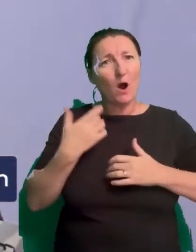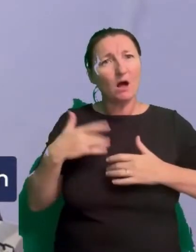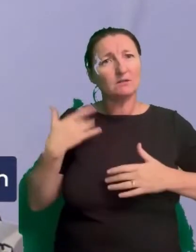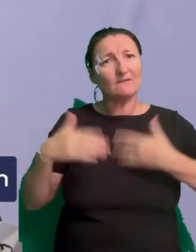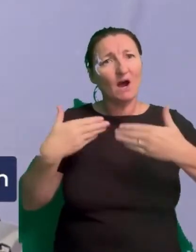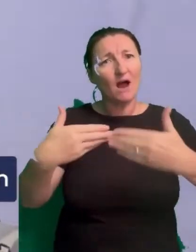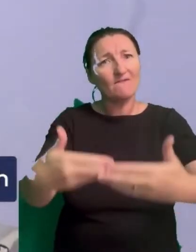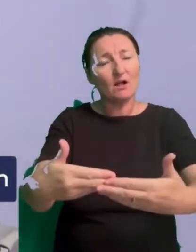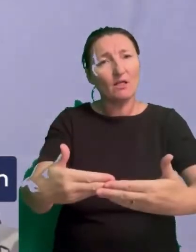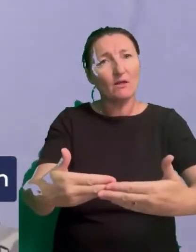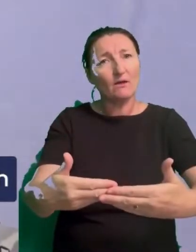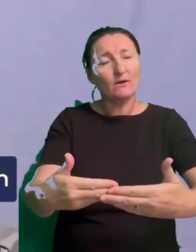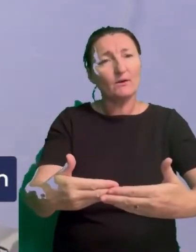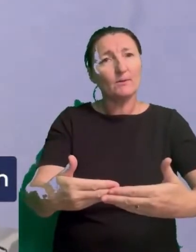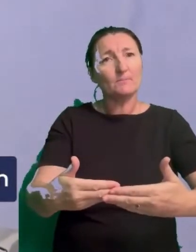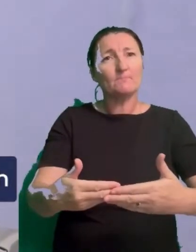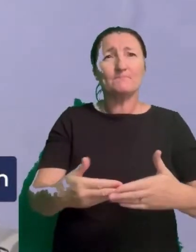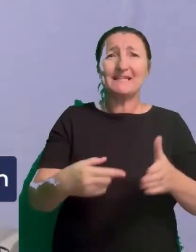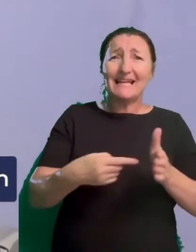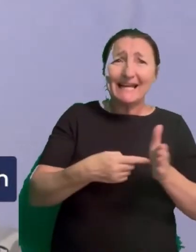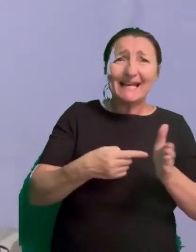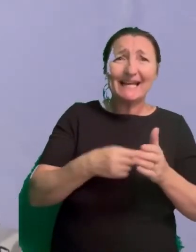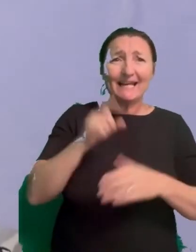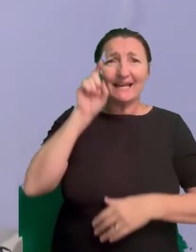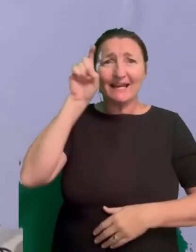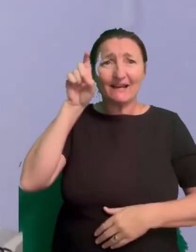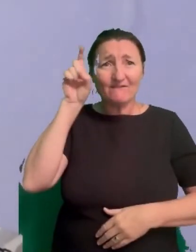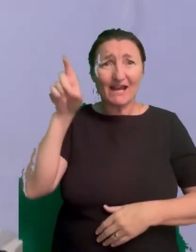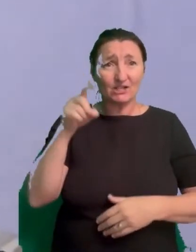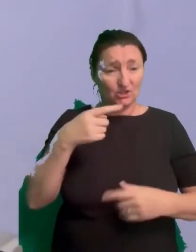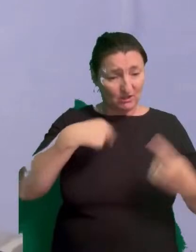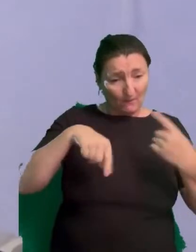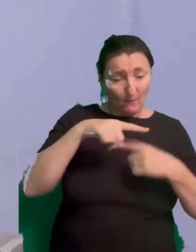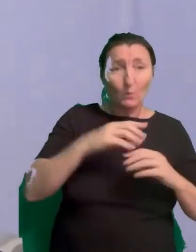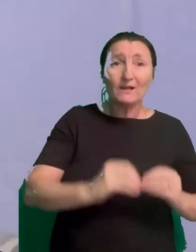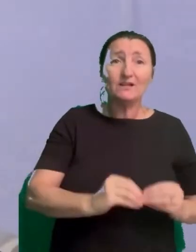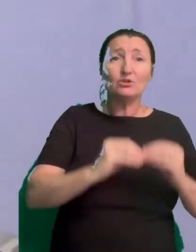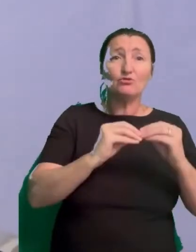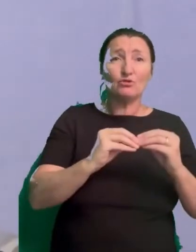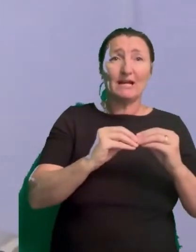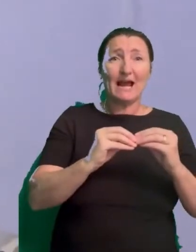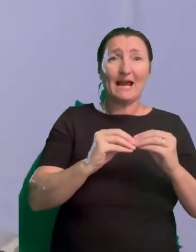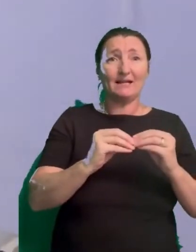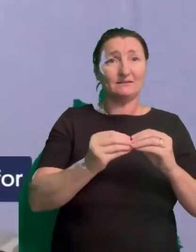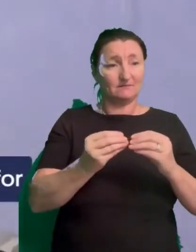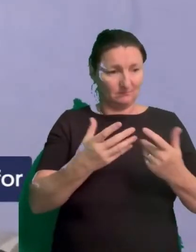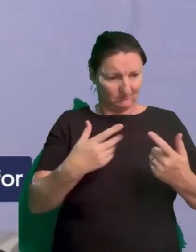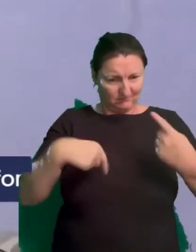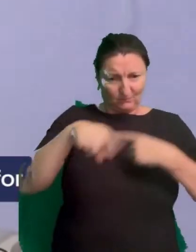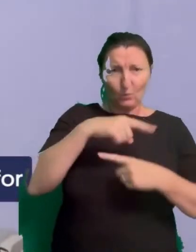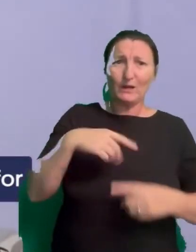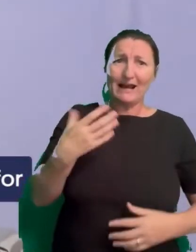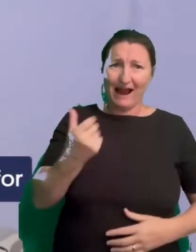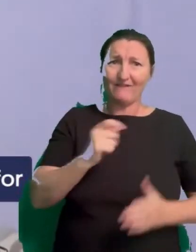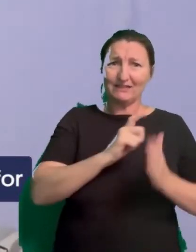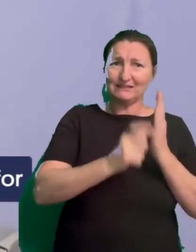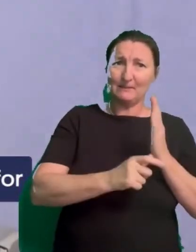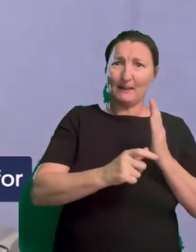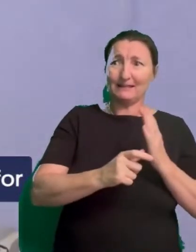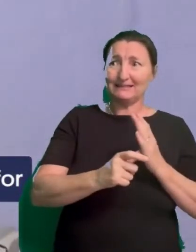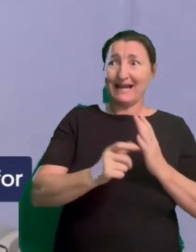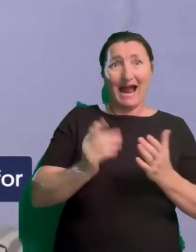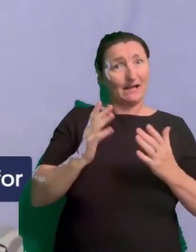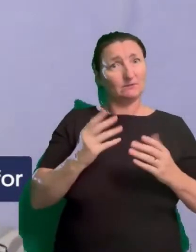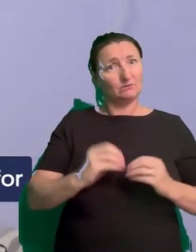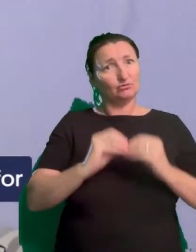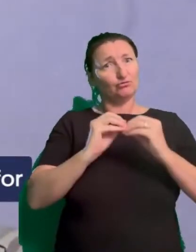innovations that we make as people with disabilities and the stakeholders. I want to